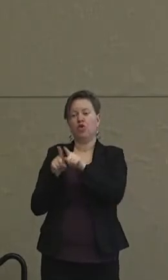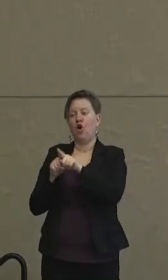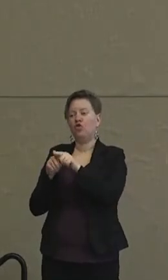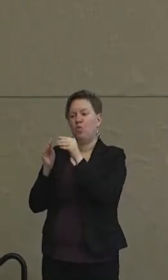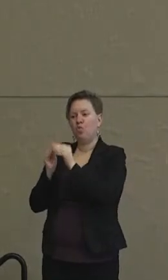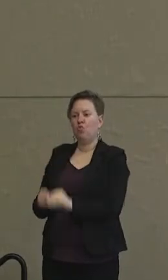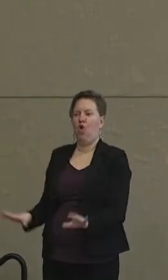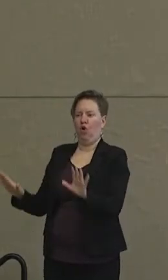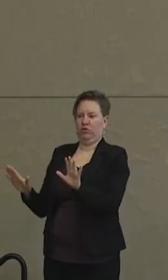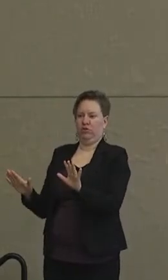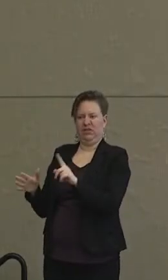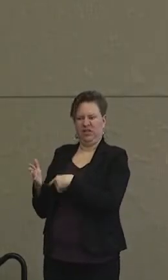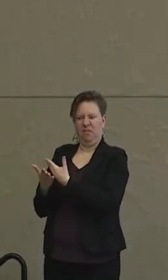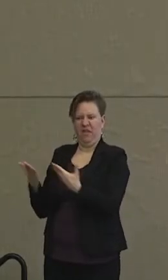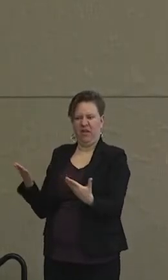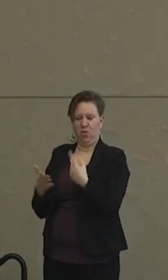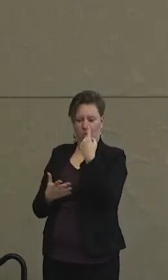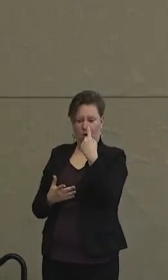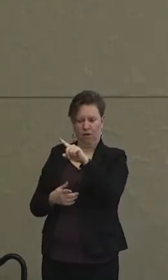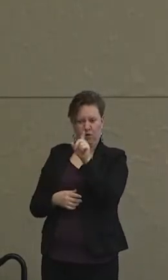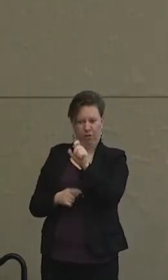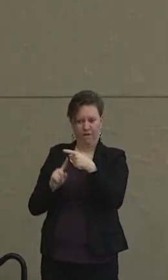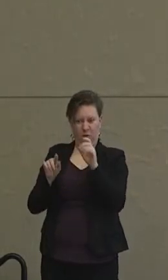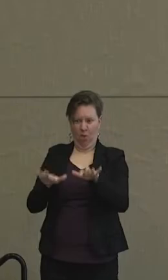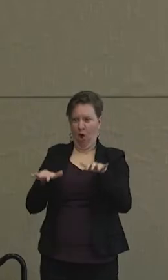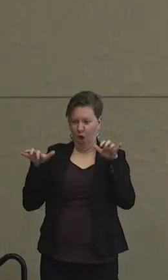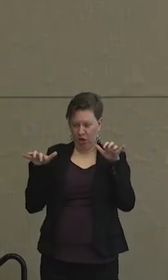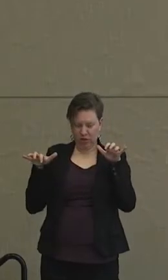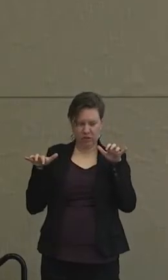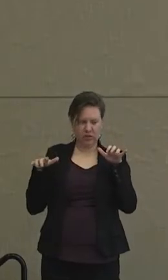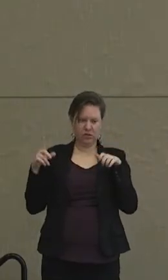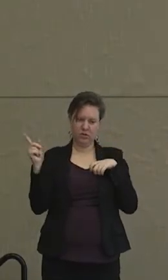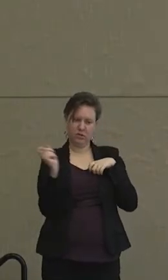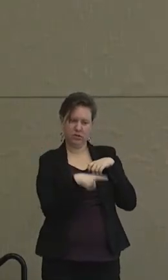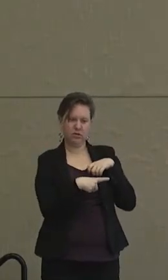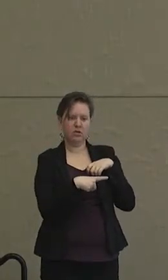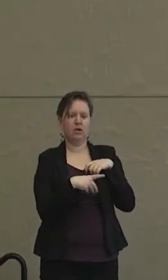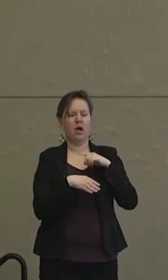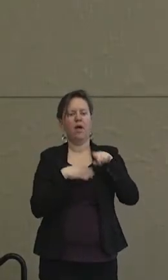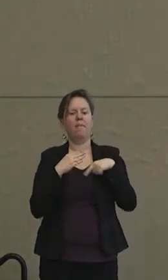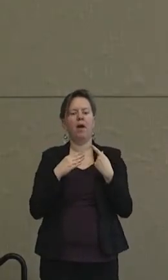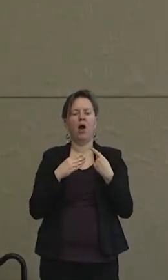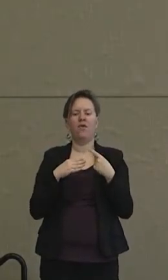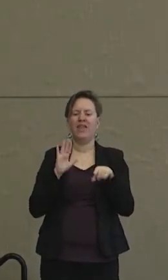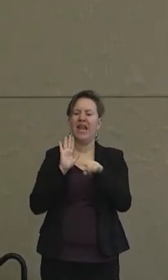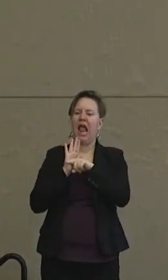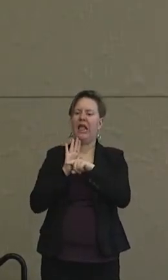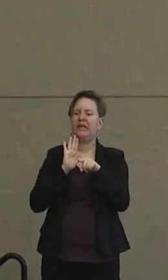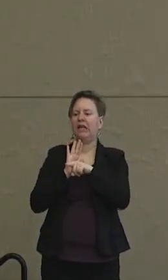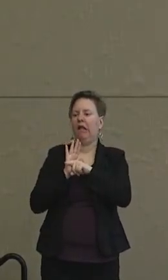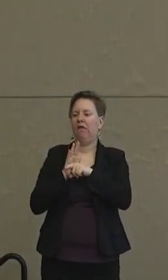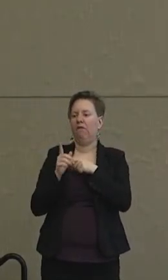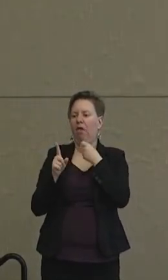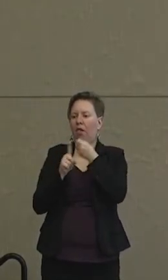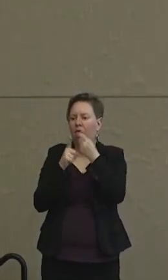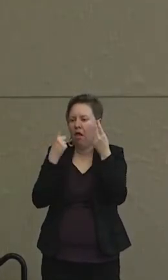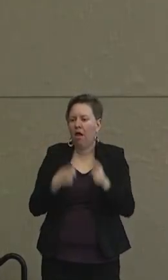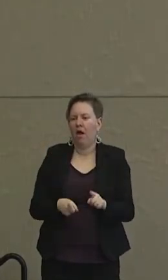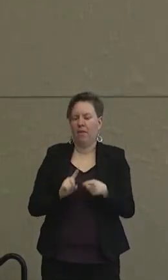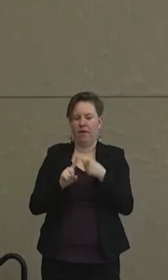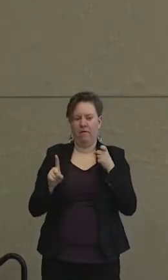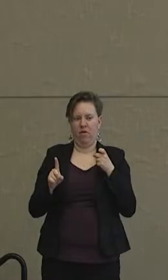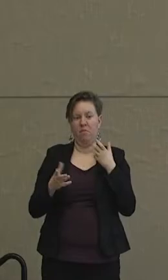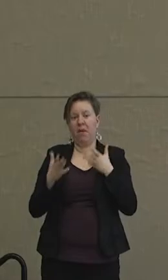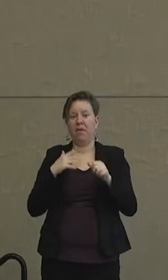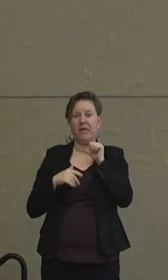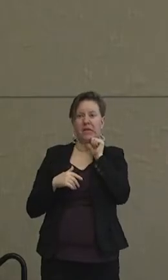things, too. And one of the questions from the audience is about the negative consequences, maybe